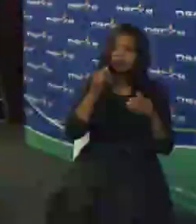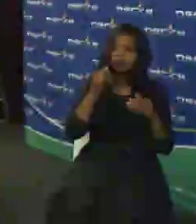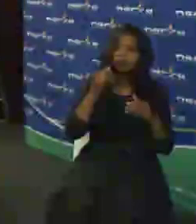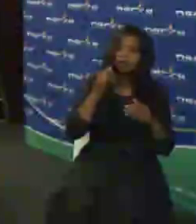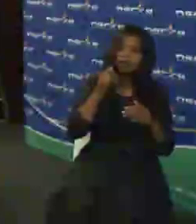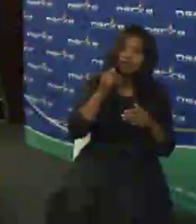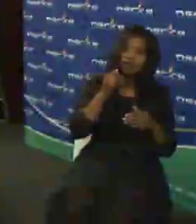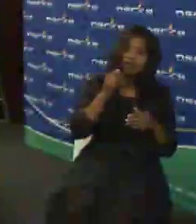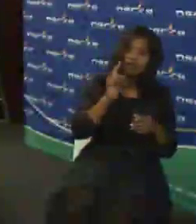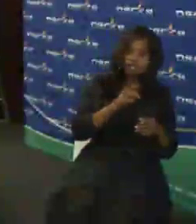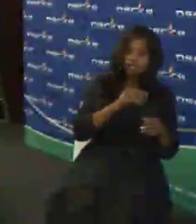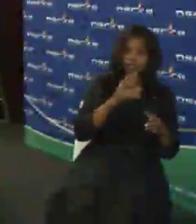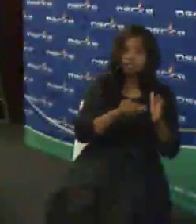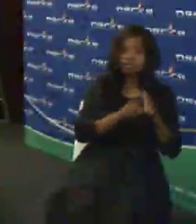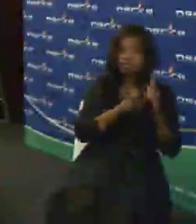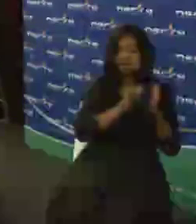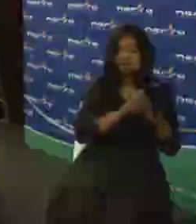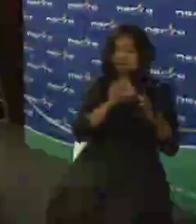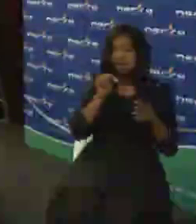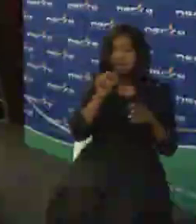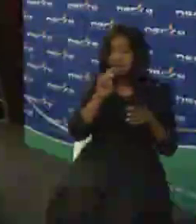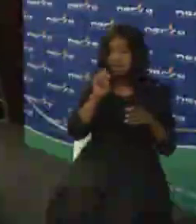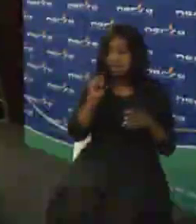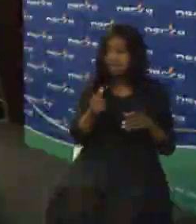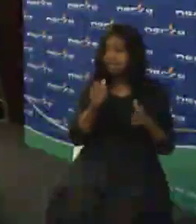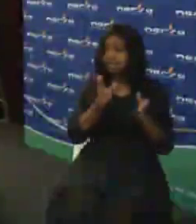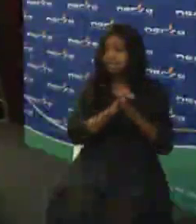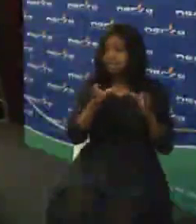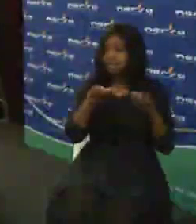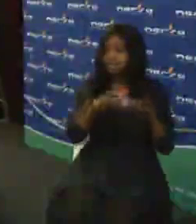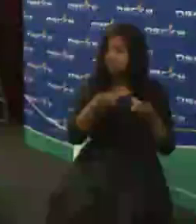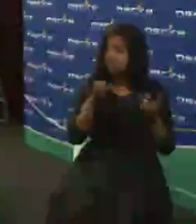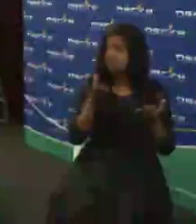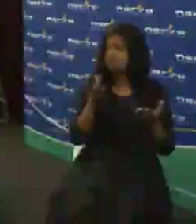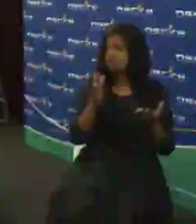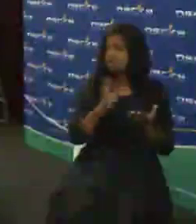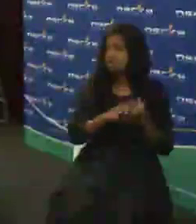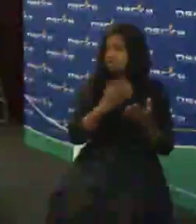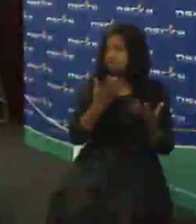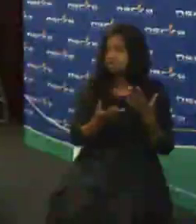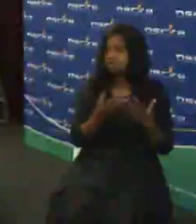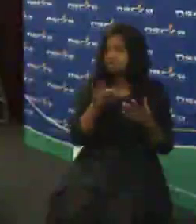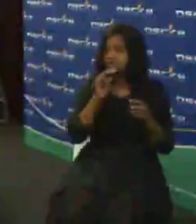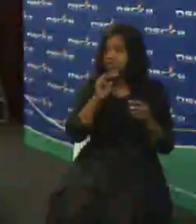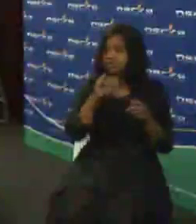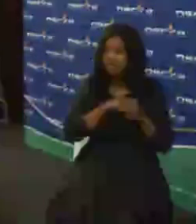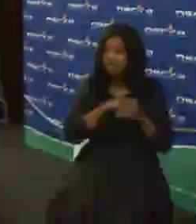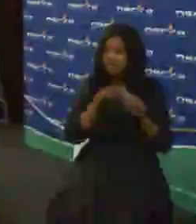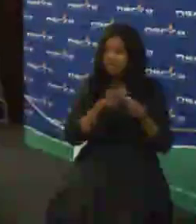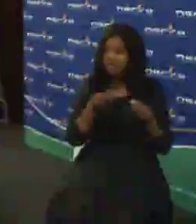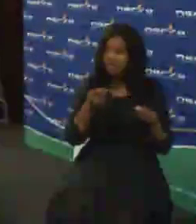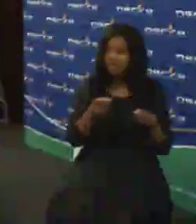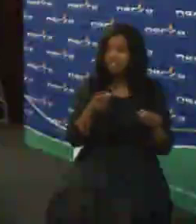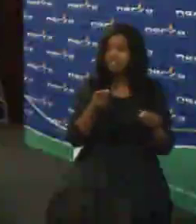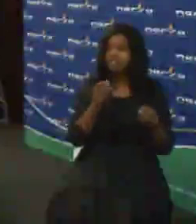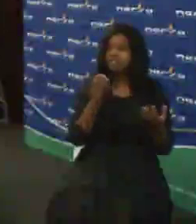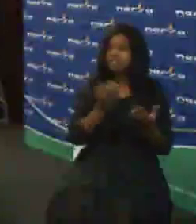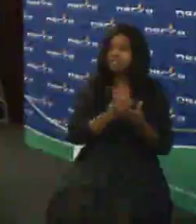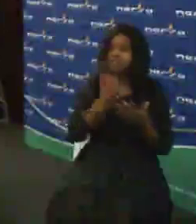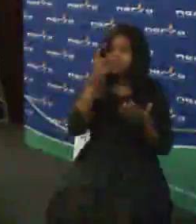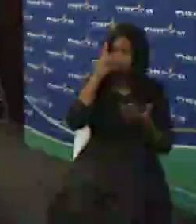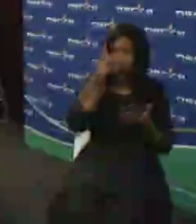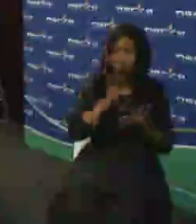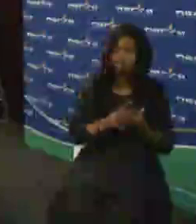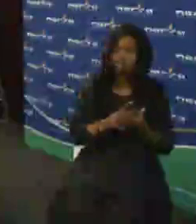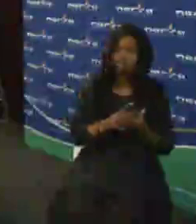it will be important that therefore Nersa, the committee perhaps that looks into this matter, to take a